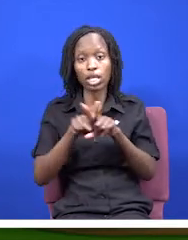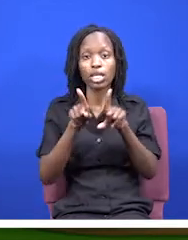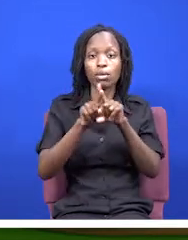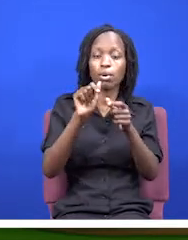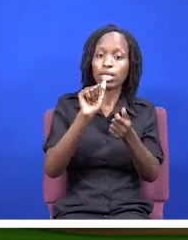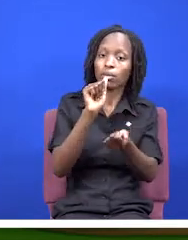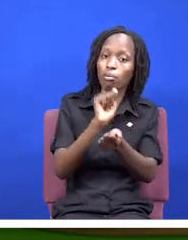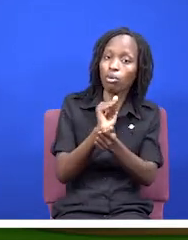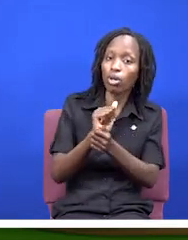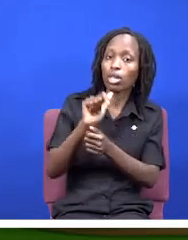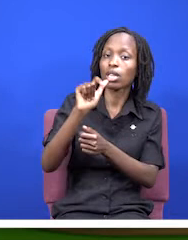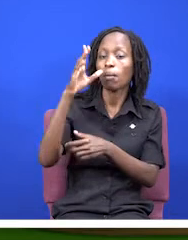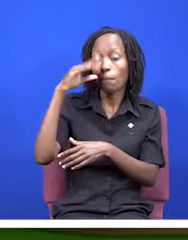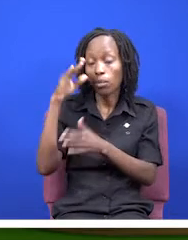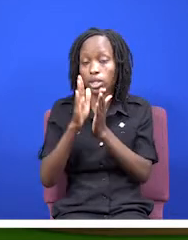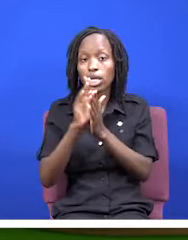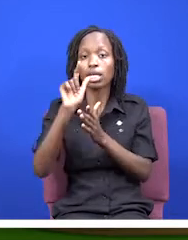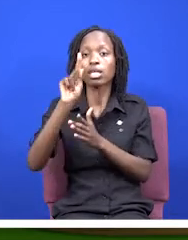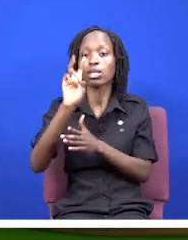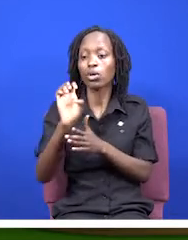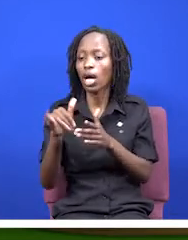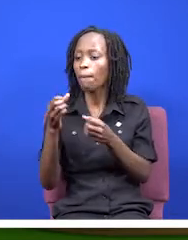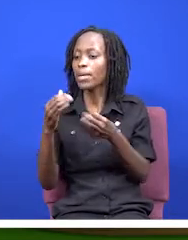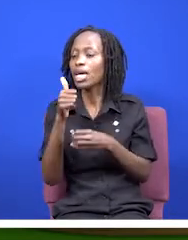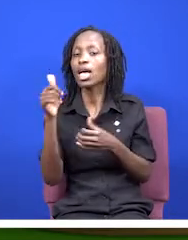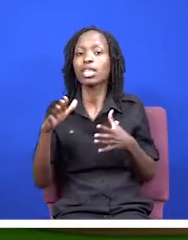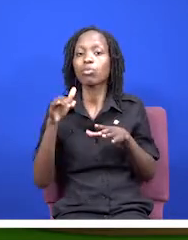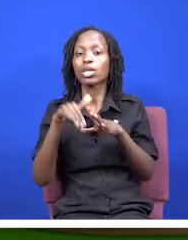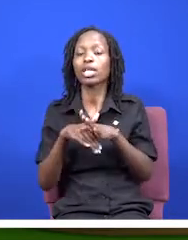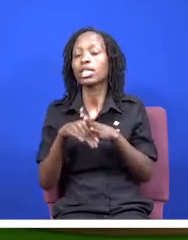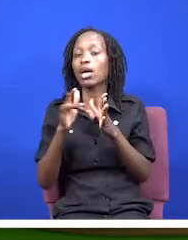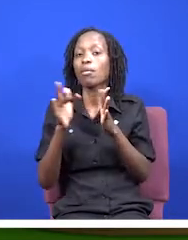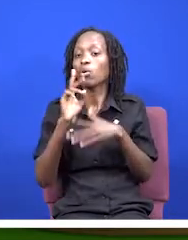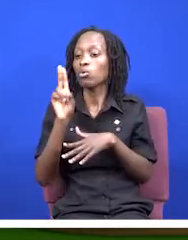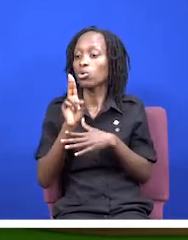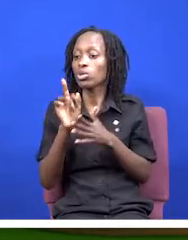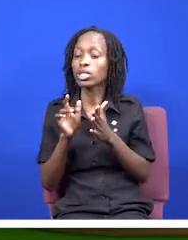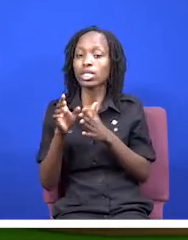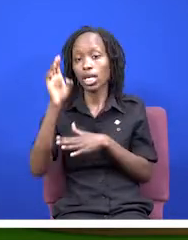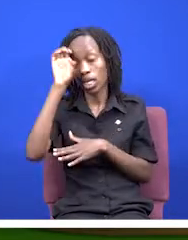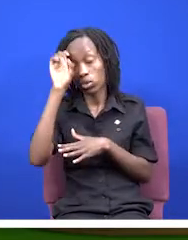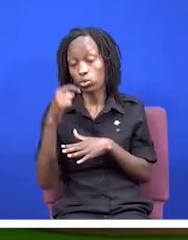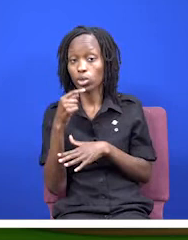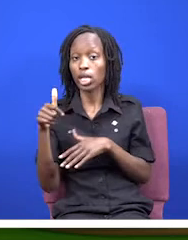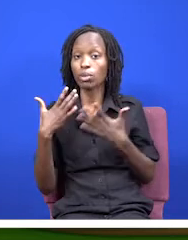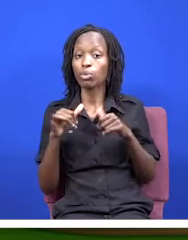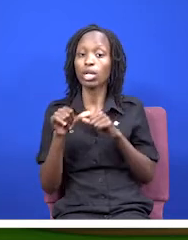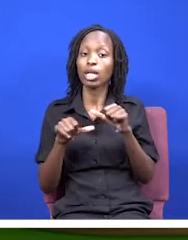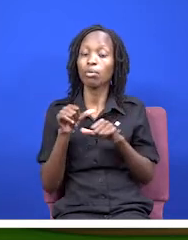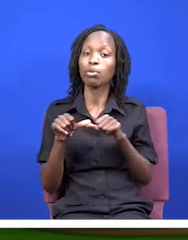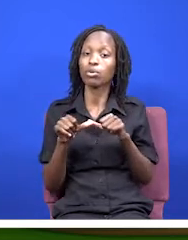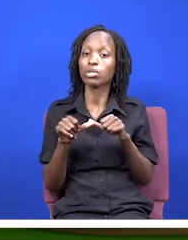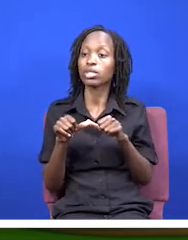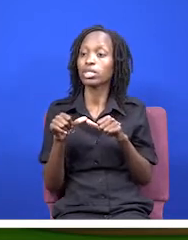Paul, Luke, and Moses, and many other people in the Bible who used education to tell